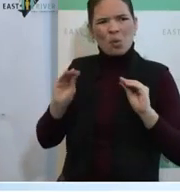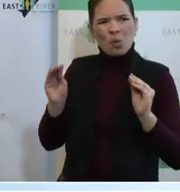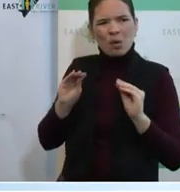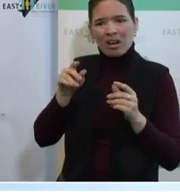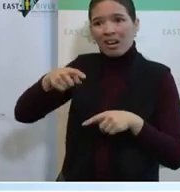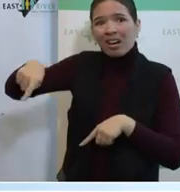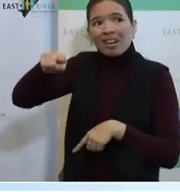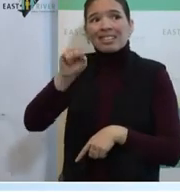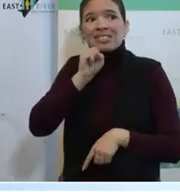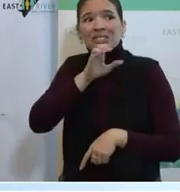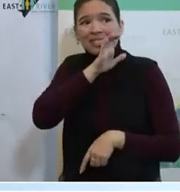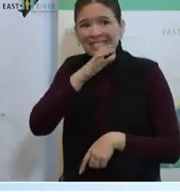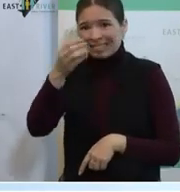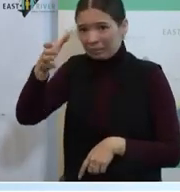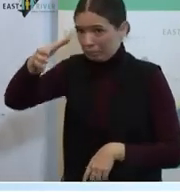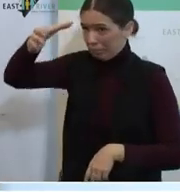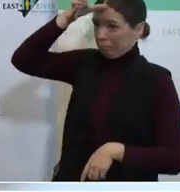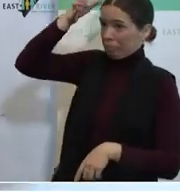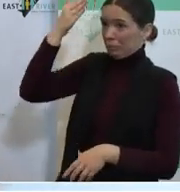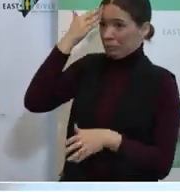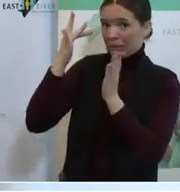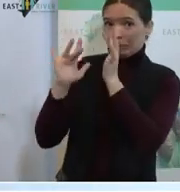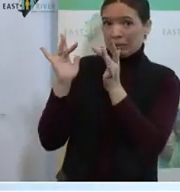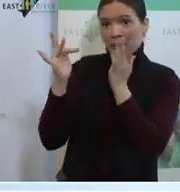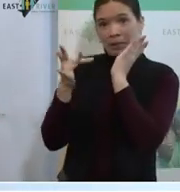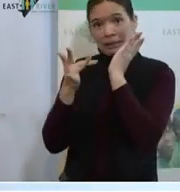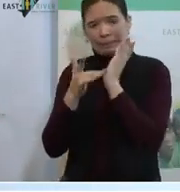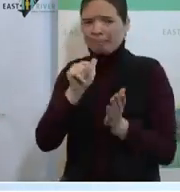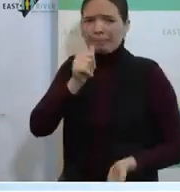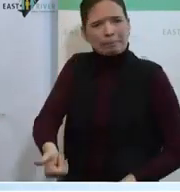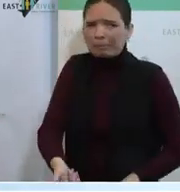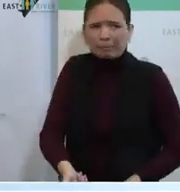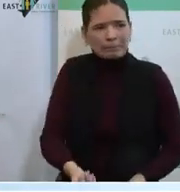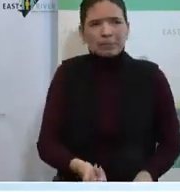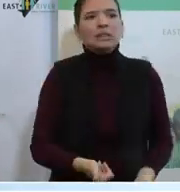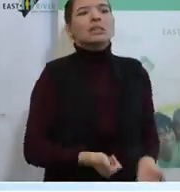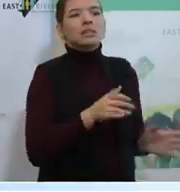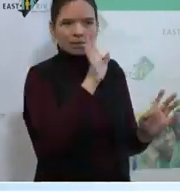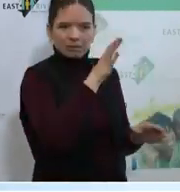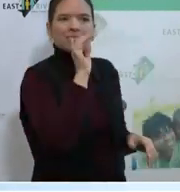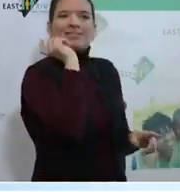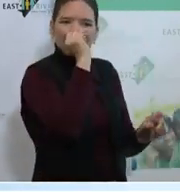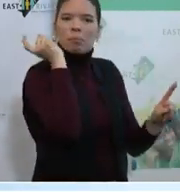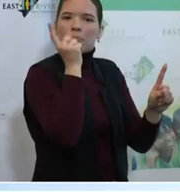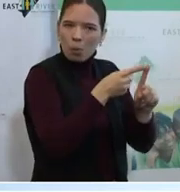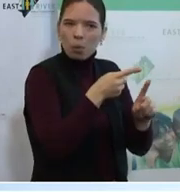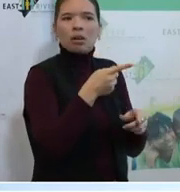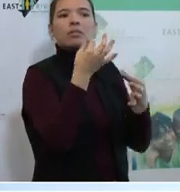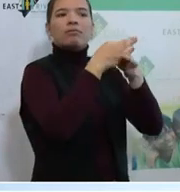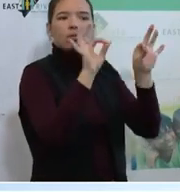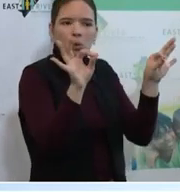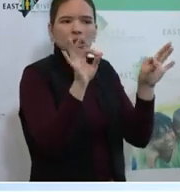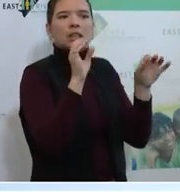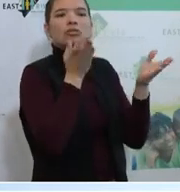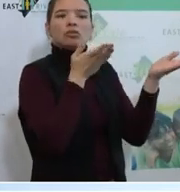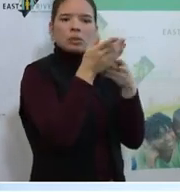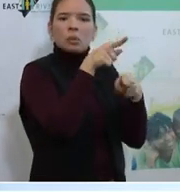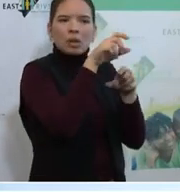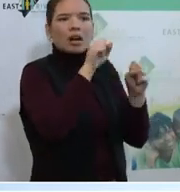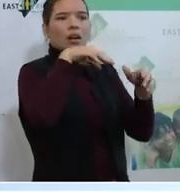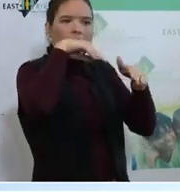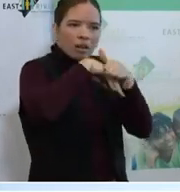and everything. Well, that's why we have all of the free services that you can walk in and somebody can assist you